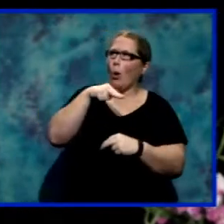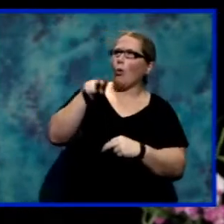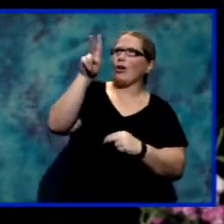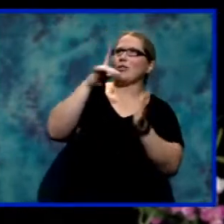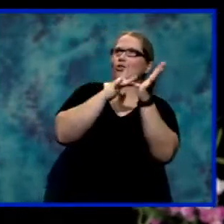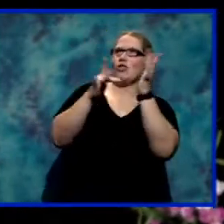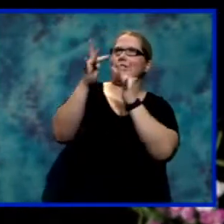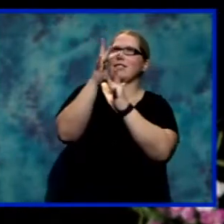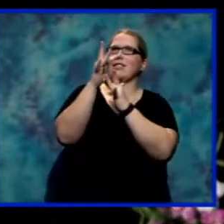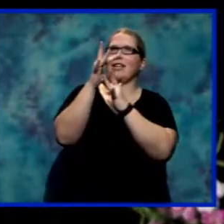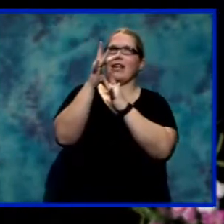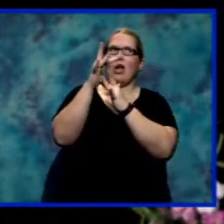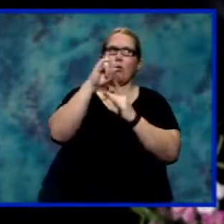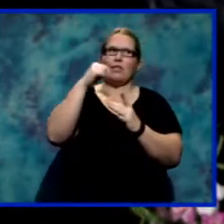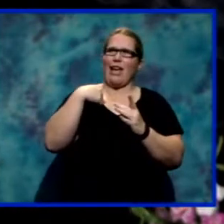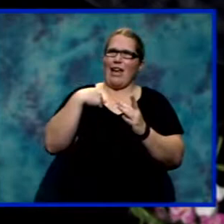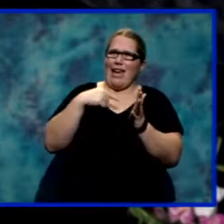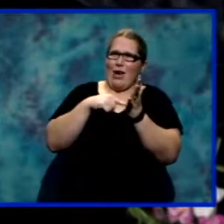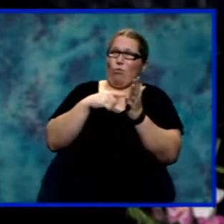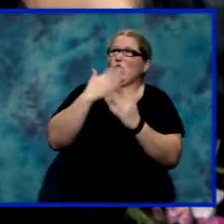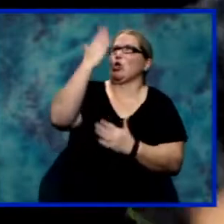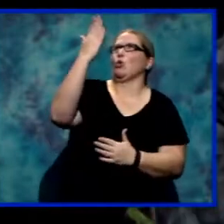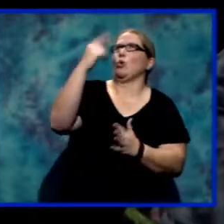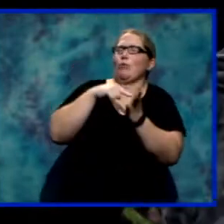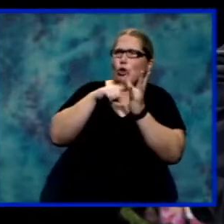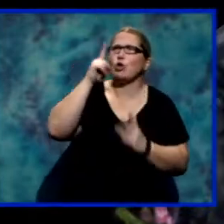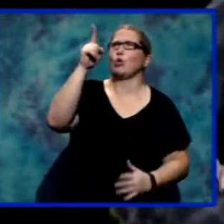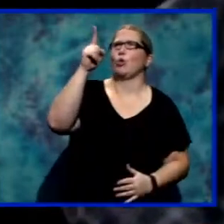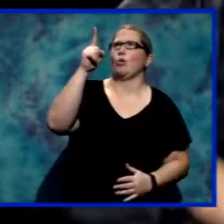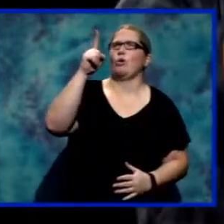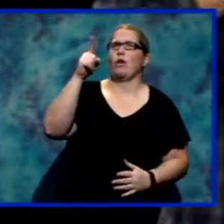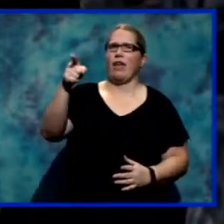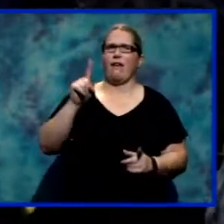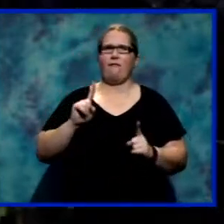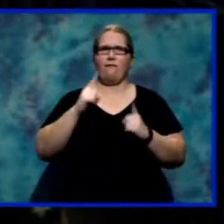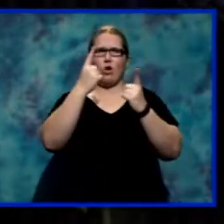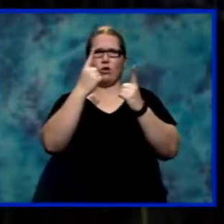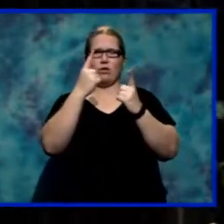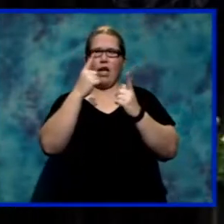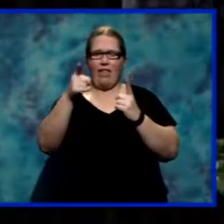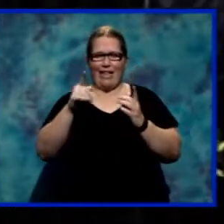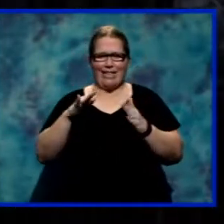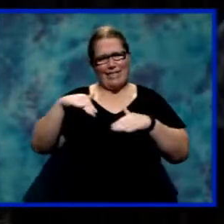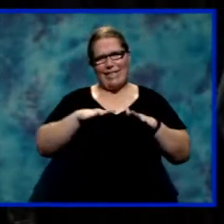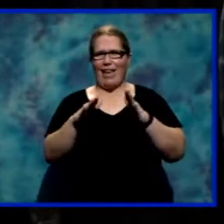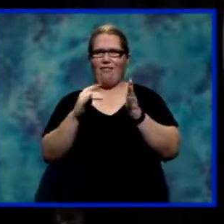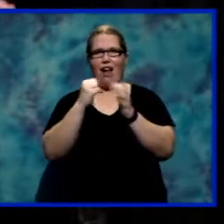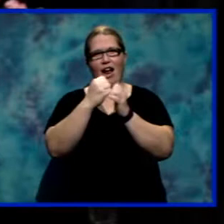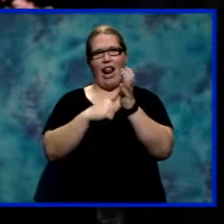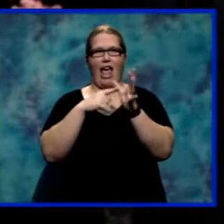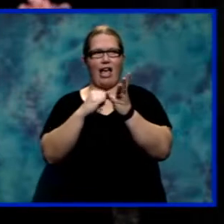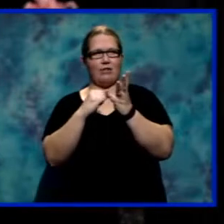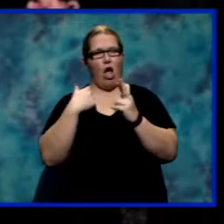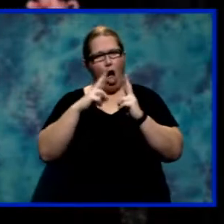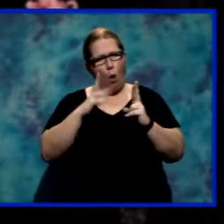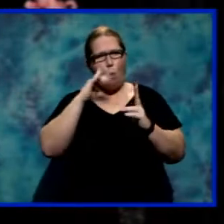through and we say, it was all you. And that first worship service on the sea of glass, I hope when we get